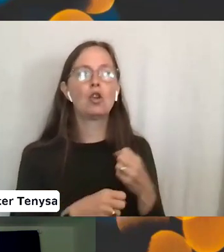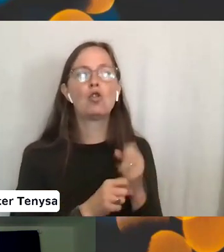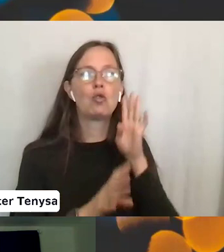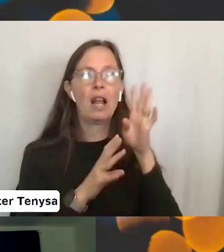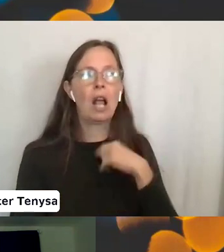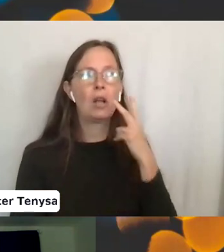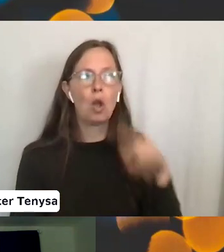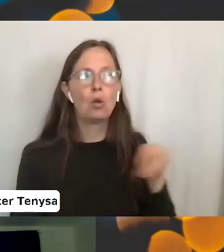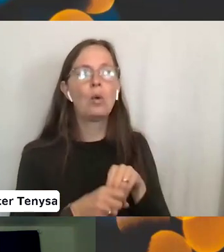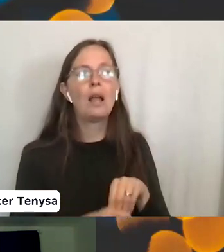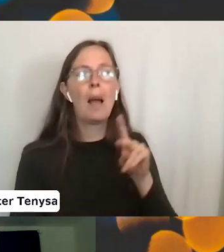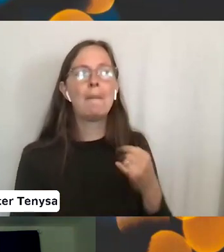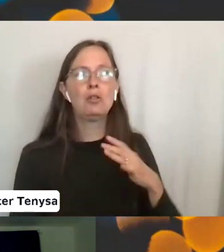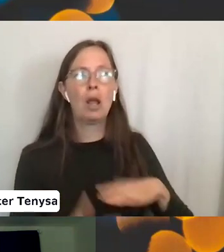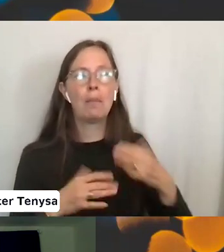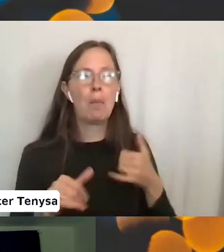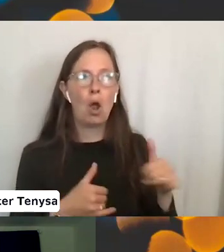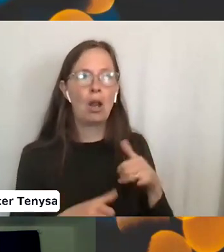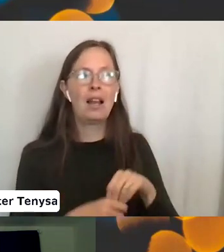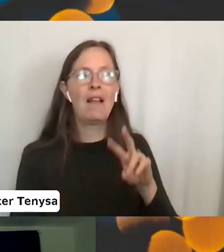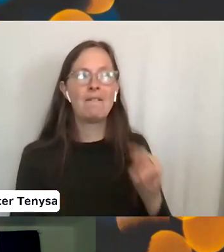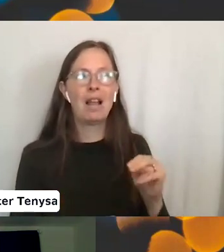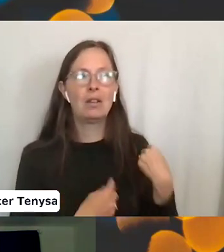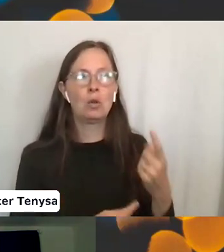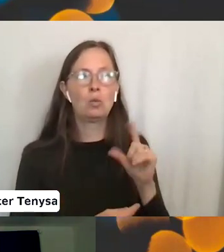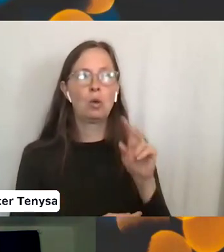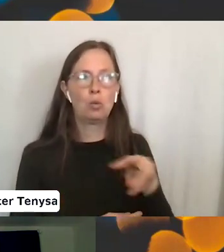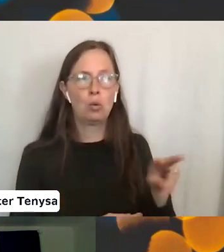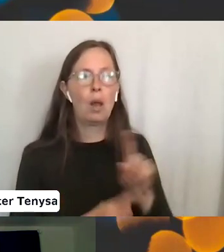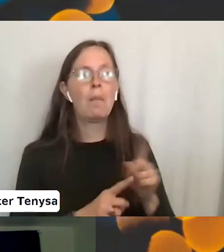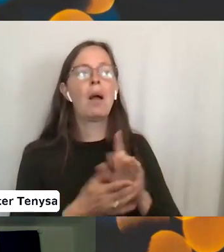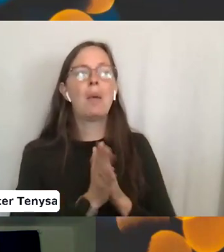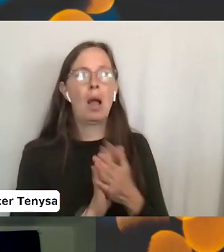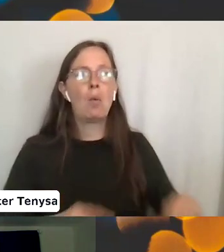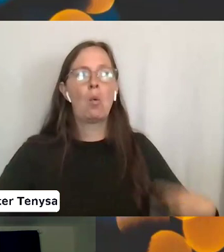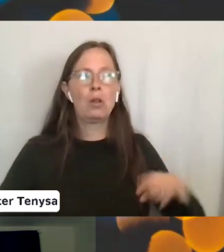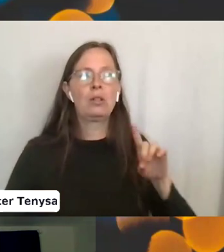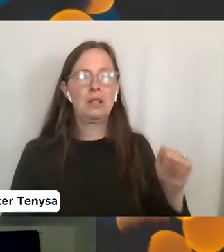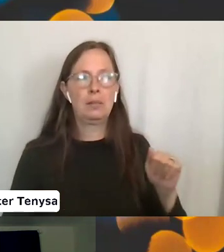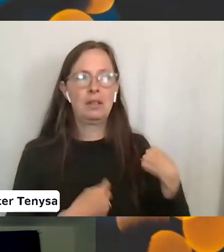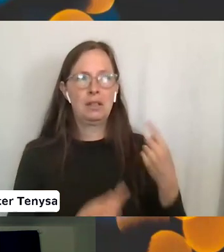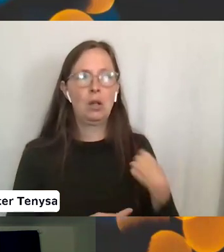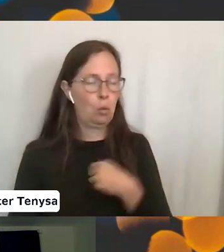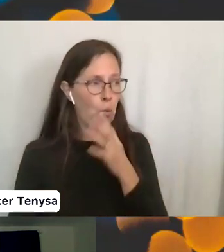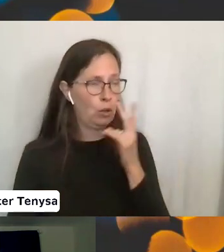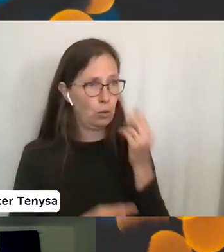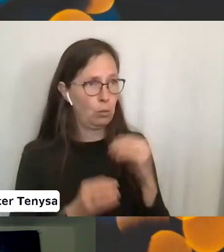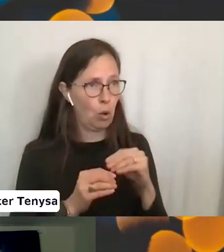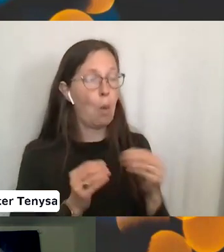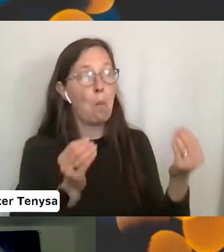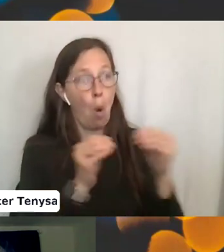party in Vancouver 22, but have become wheelchair disabled since. Oh, I'm so sorry. Are we going to see more besides creation? More? Yes.